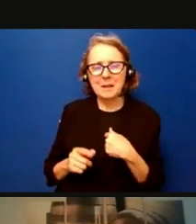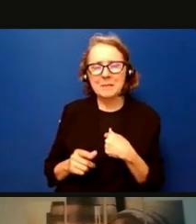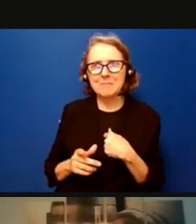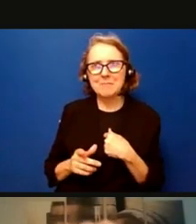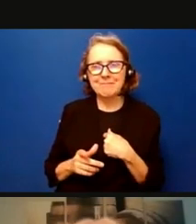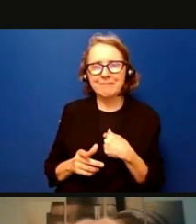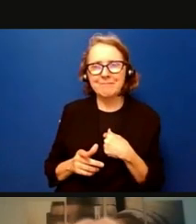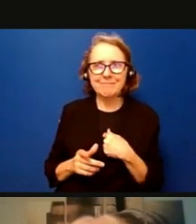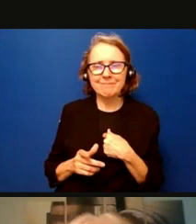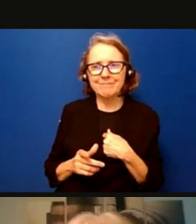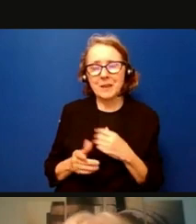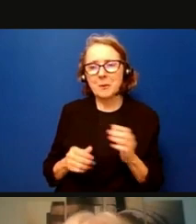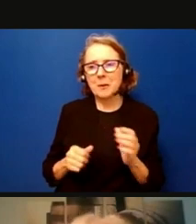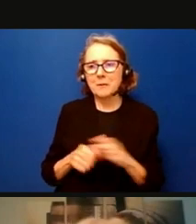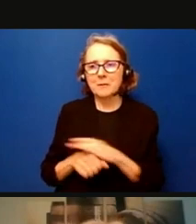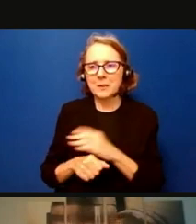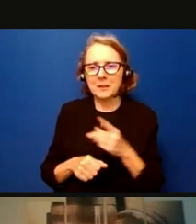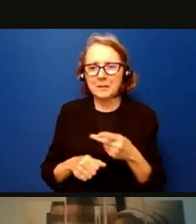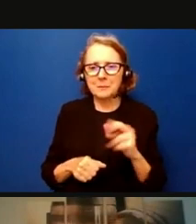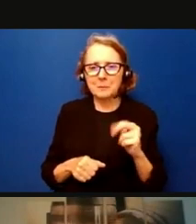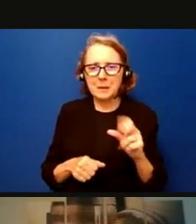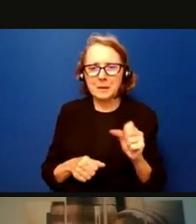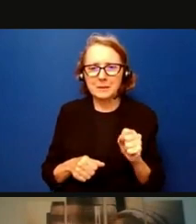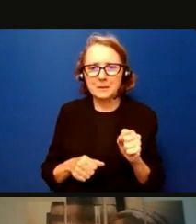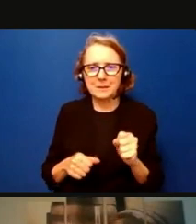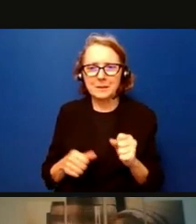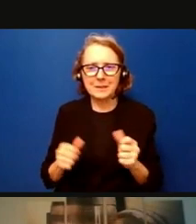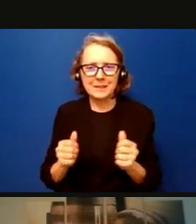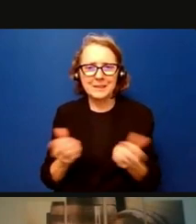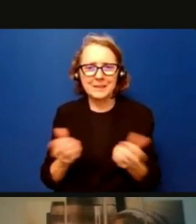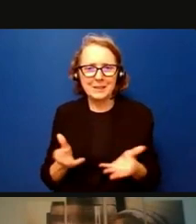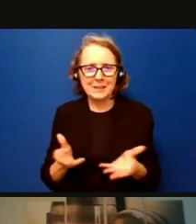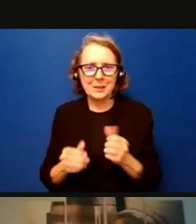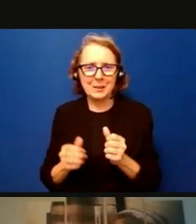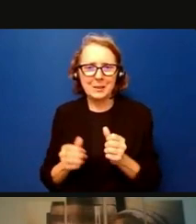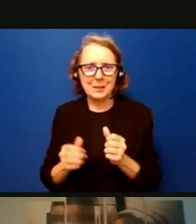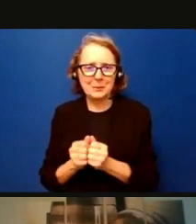we're full of puns around here with solid waste.